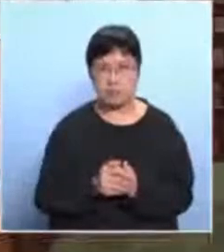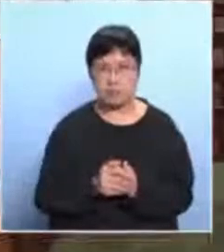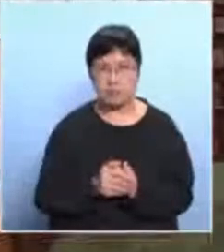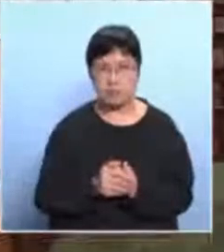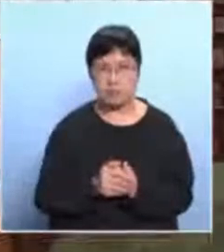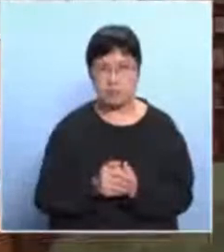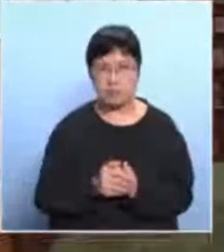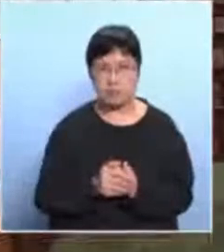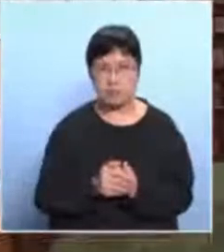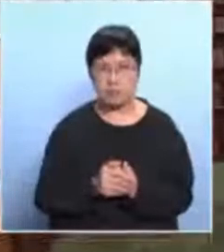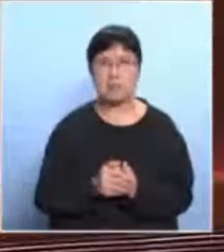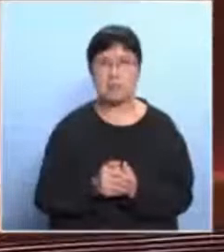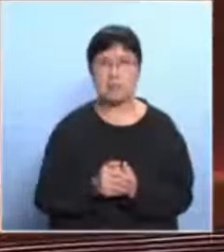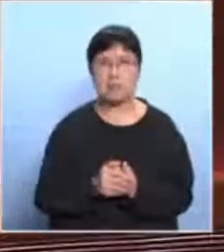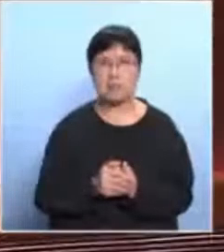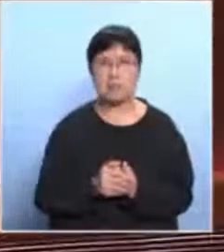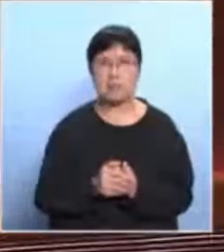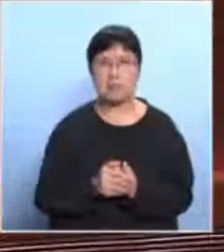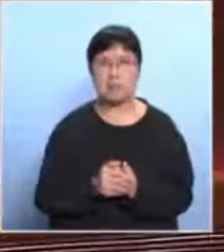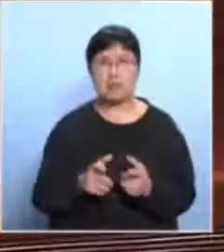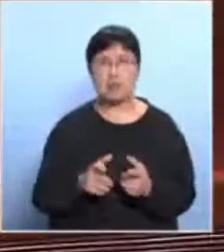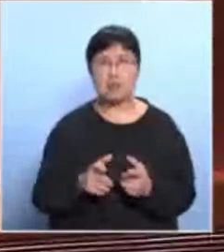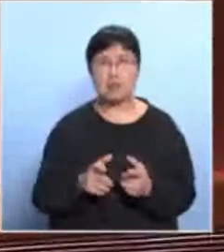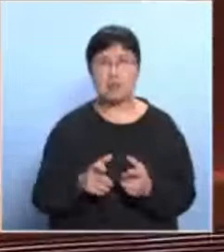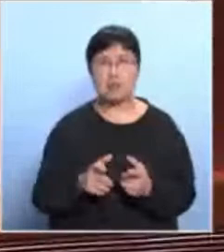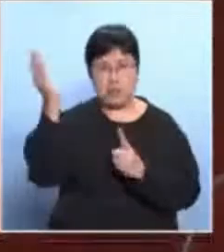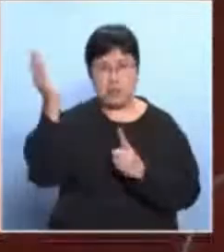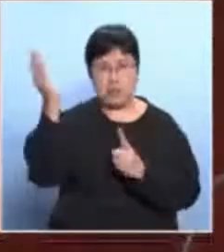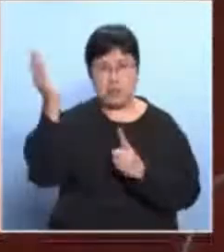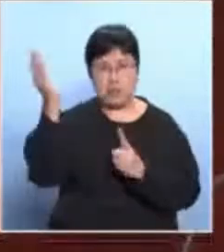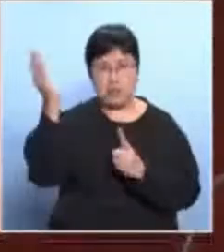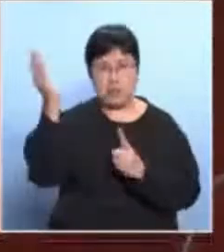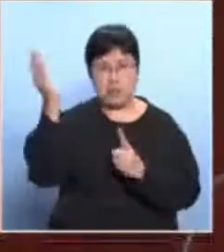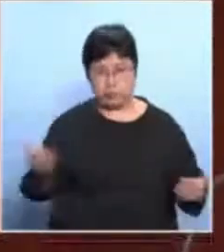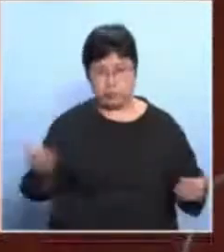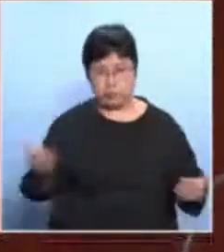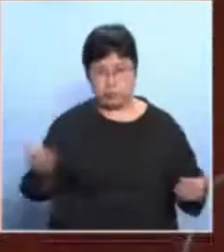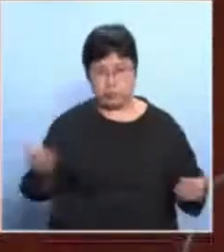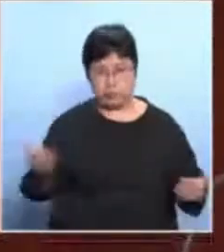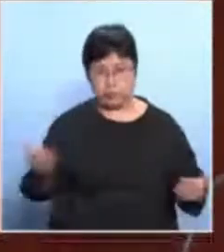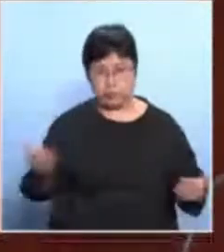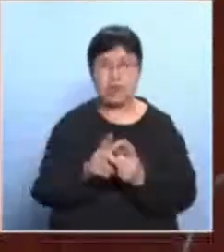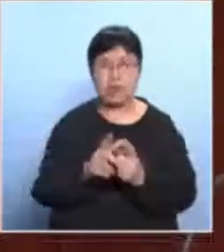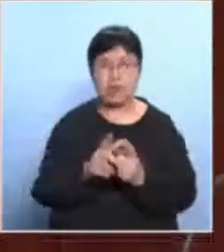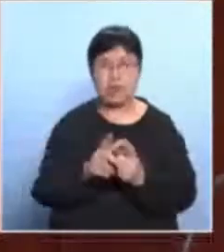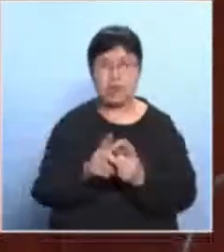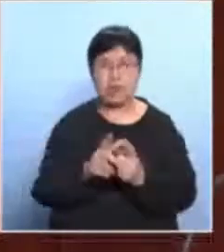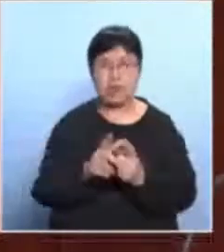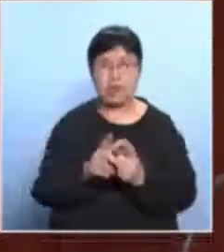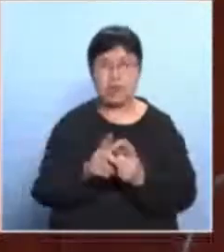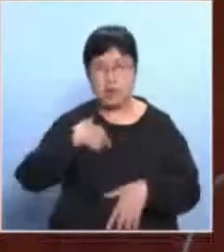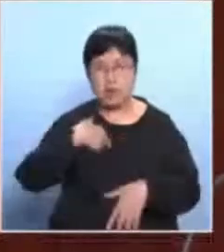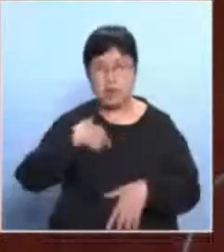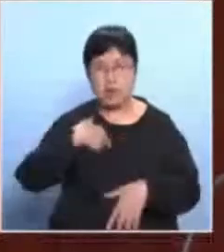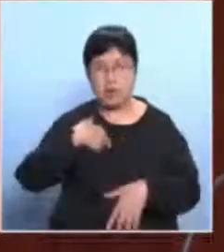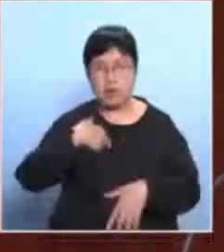Revitalize tourism. Tourism is one of the major driving forces of Hong Kong's economy. The central government